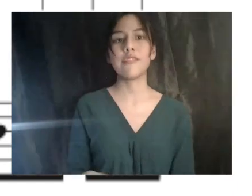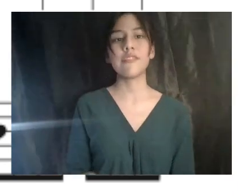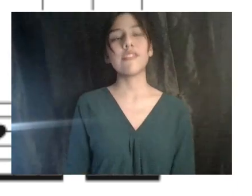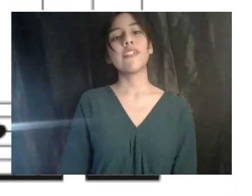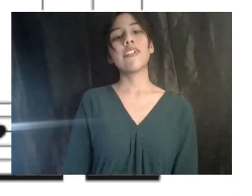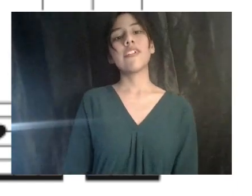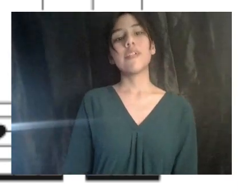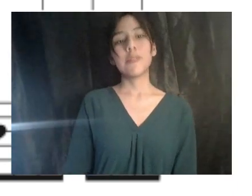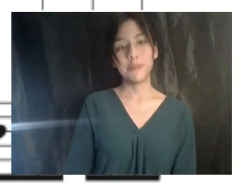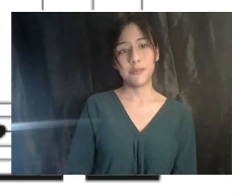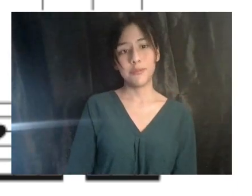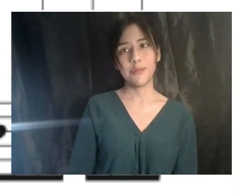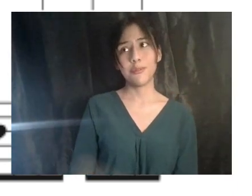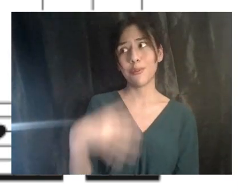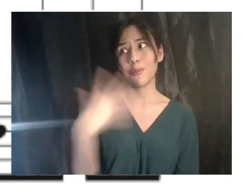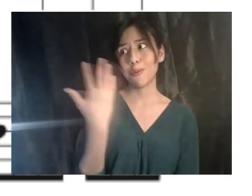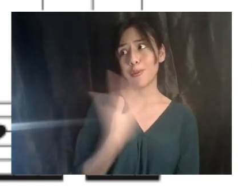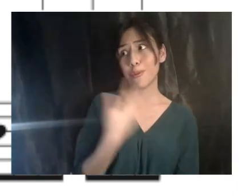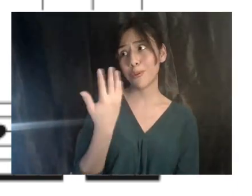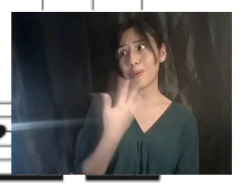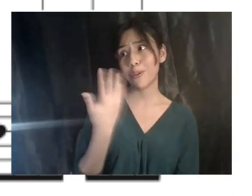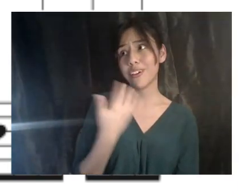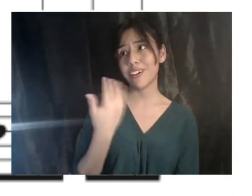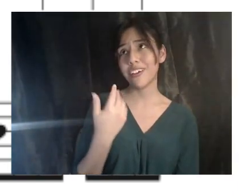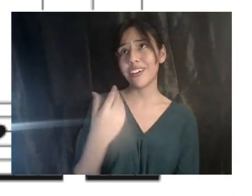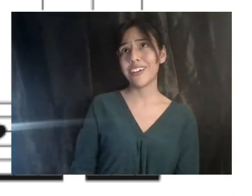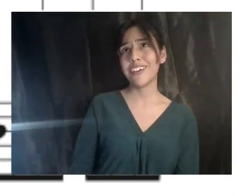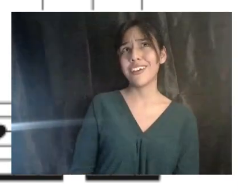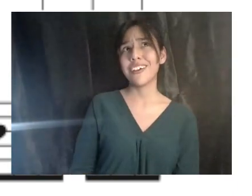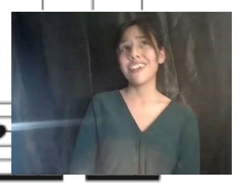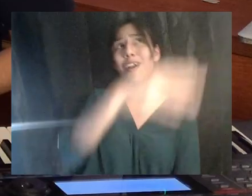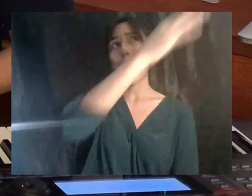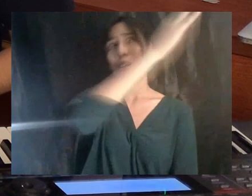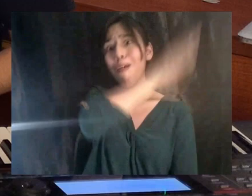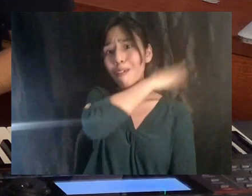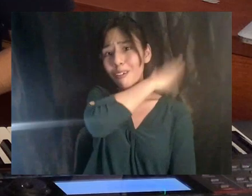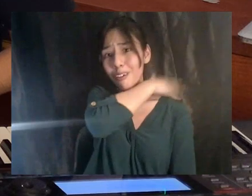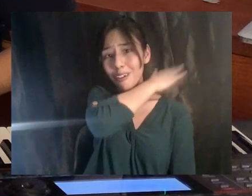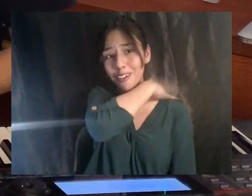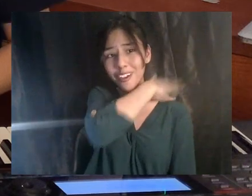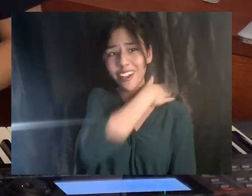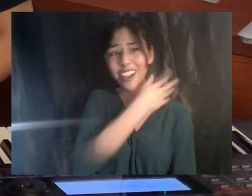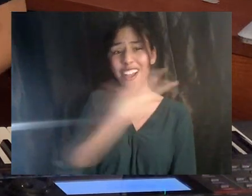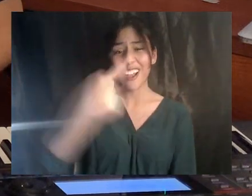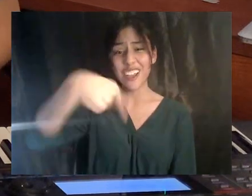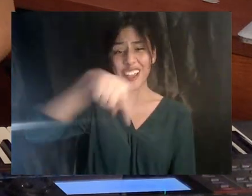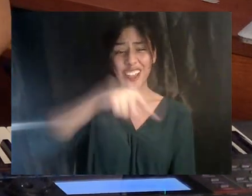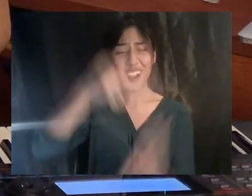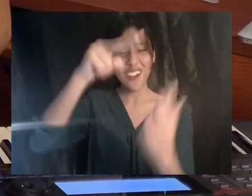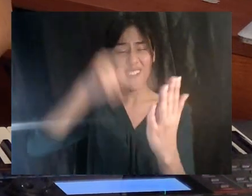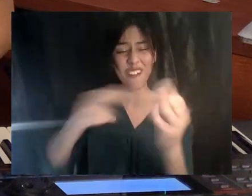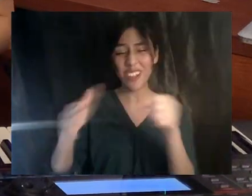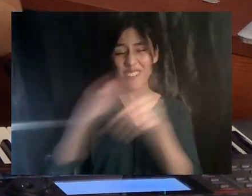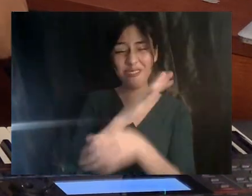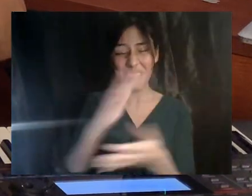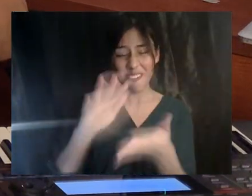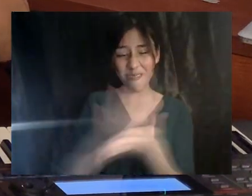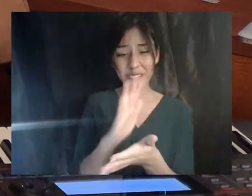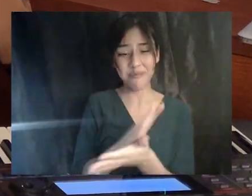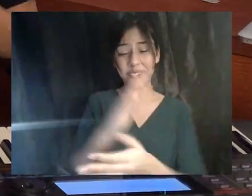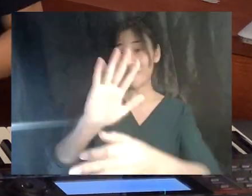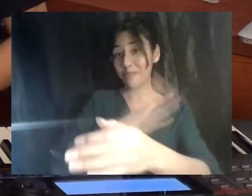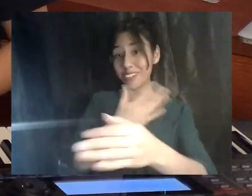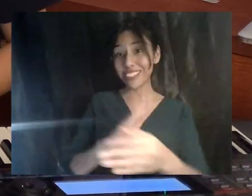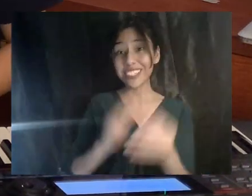4 and. All right, give yourselves a pat on the back. You just read an entire sheet of